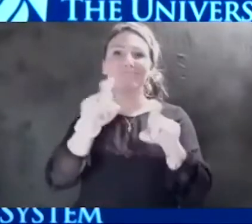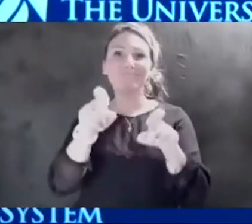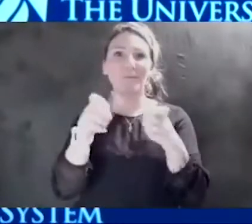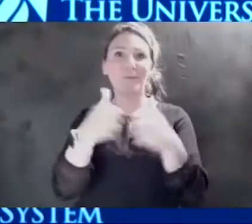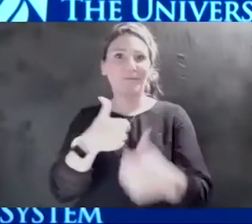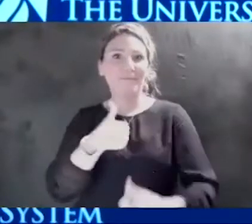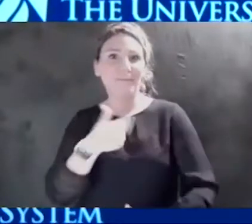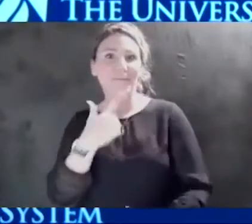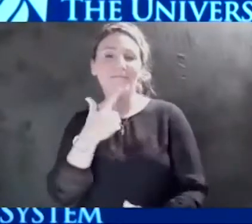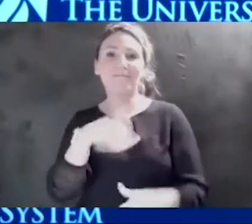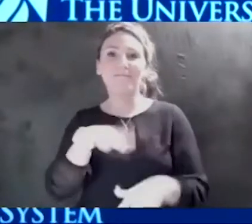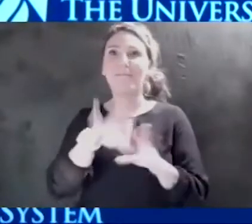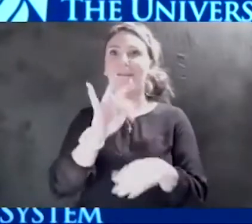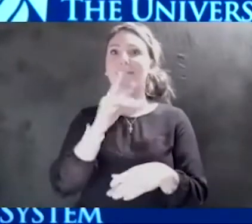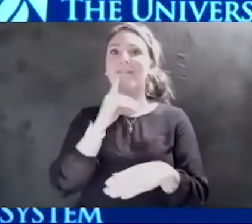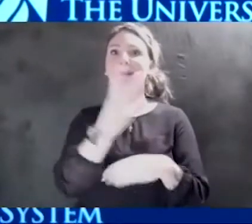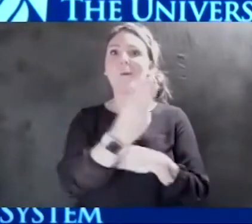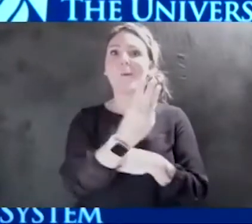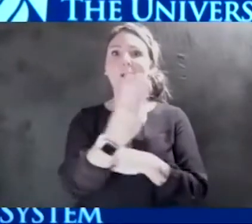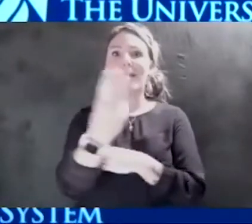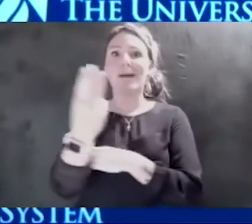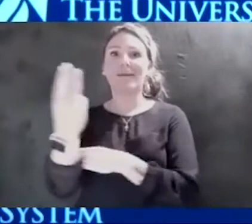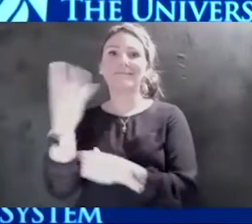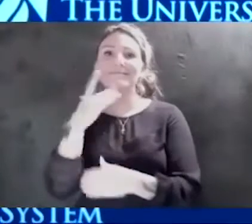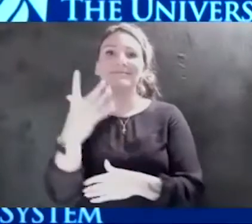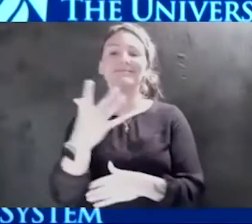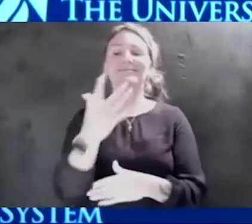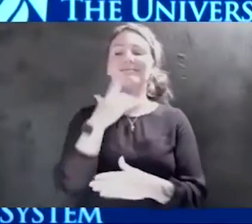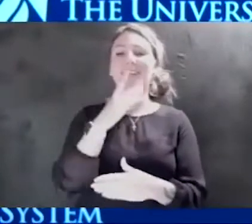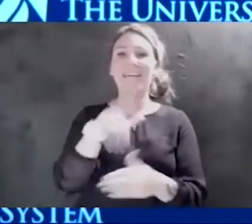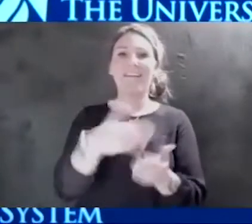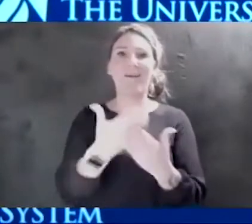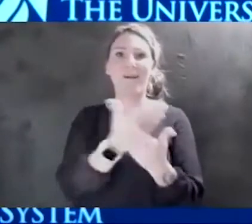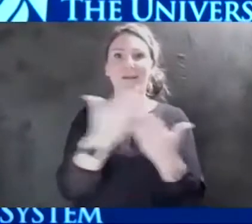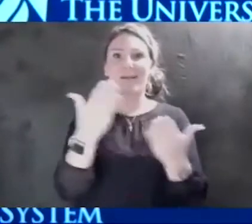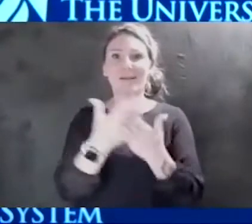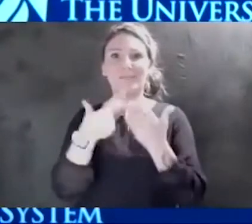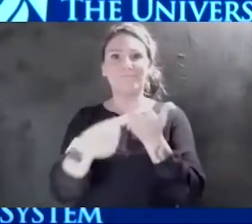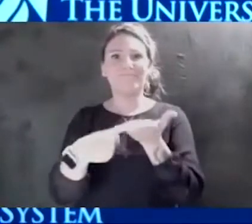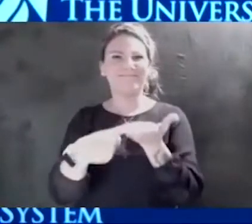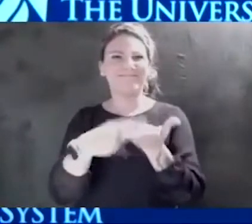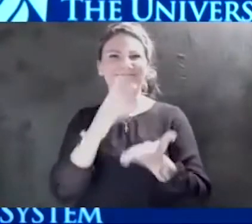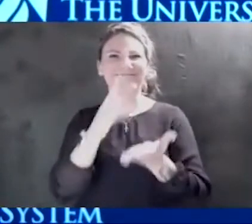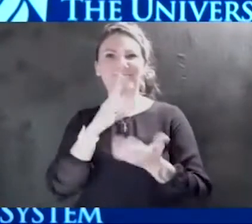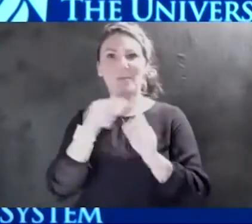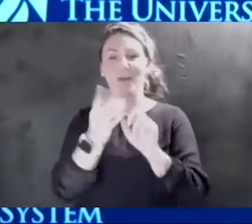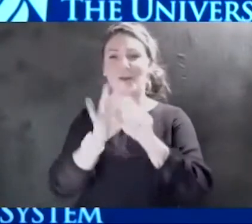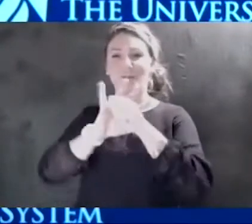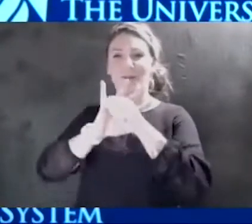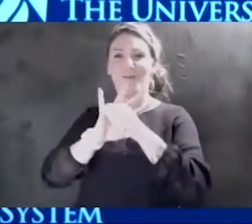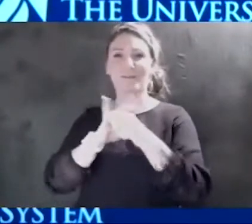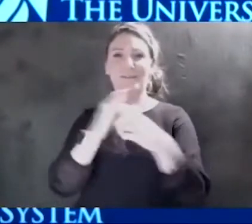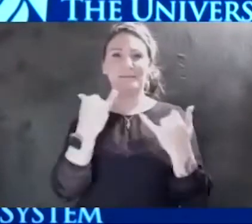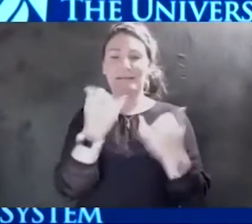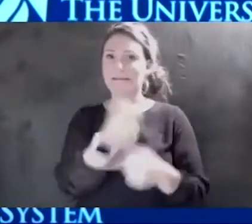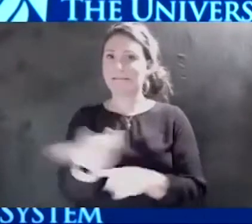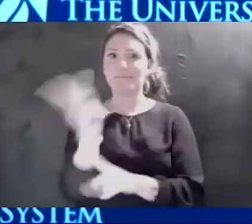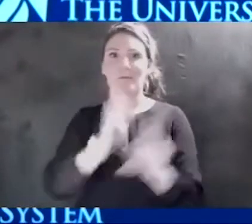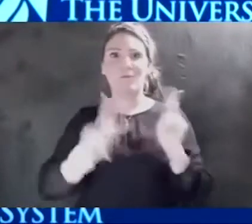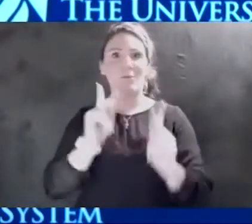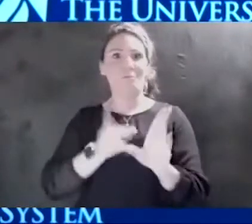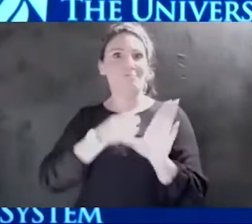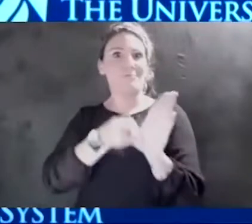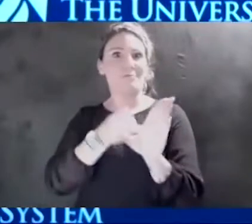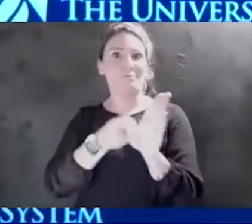talking about all things, but especially right now, talking about COVID. Today, we have several guests joining us to talk about the importance of healthcare in